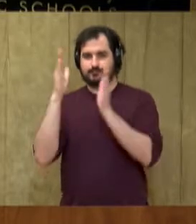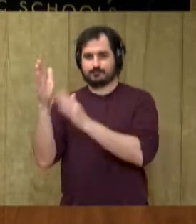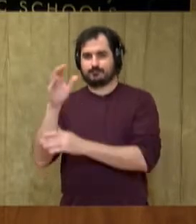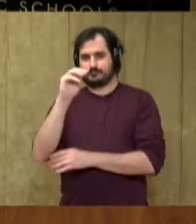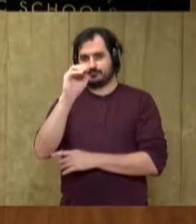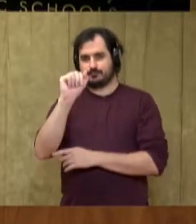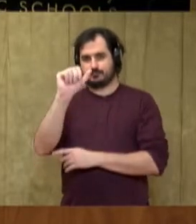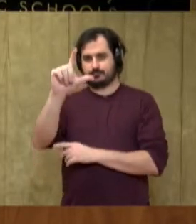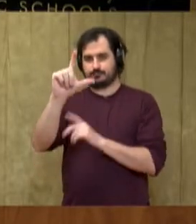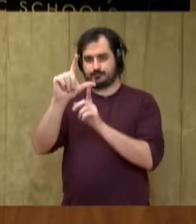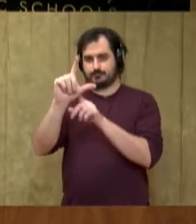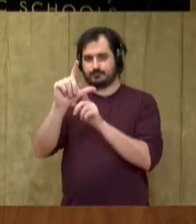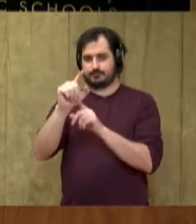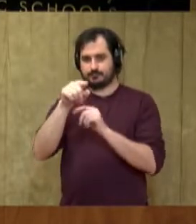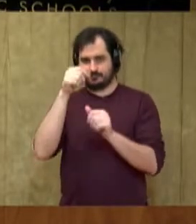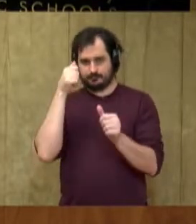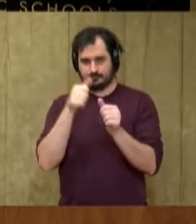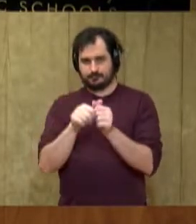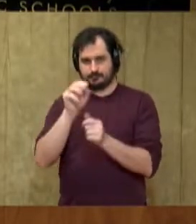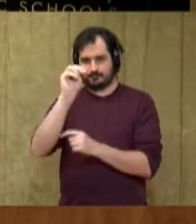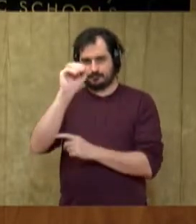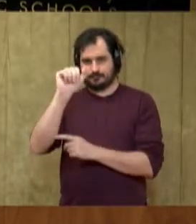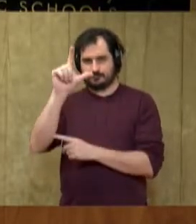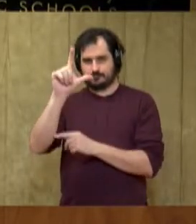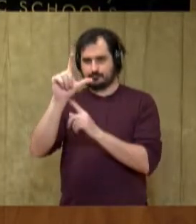Mal. Do you remember what it meant?